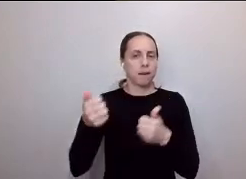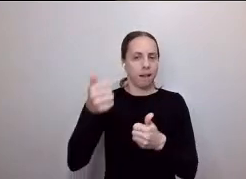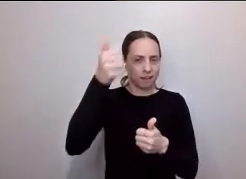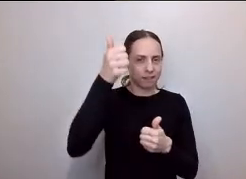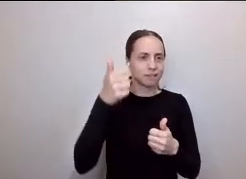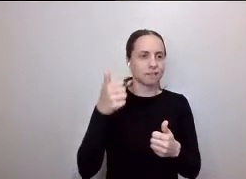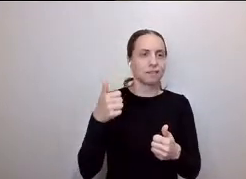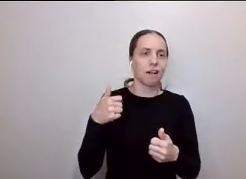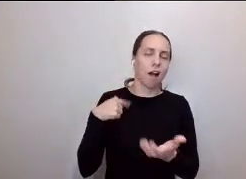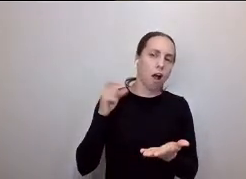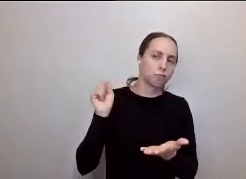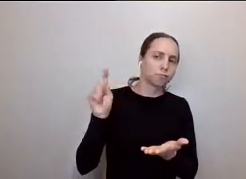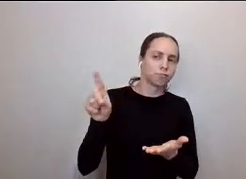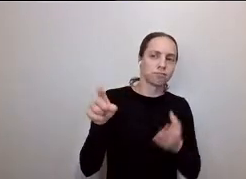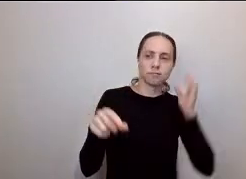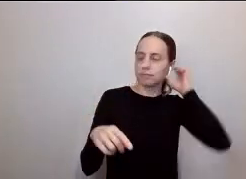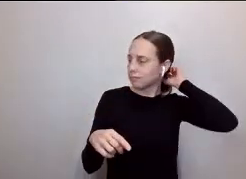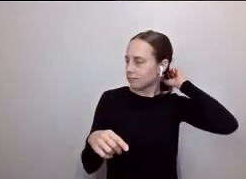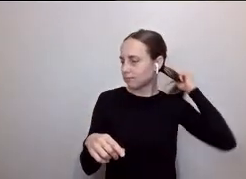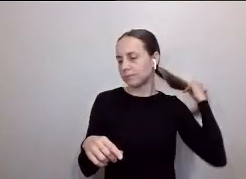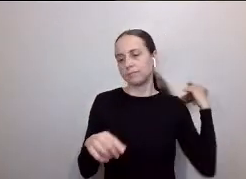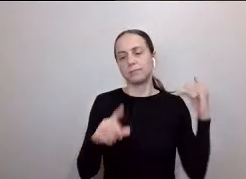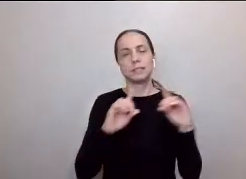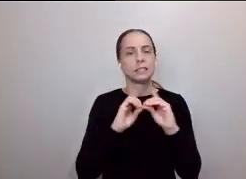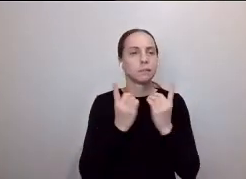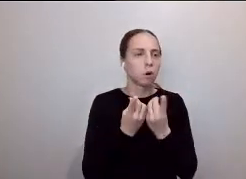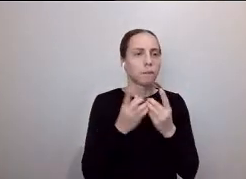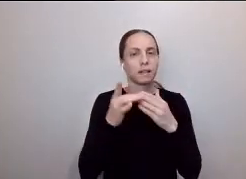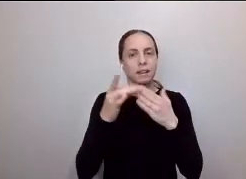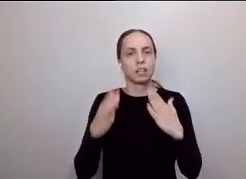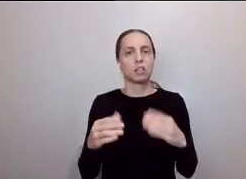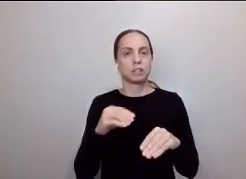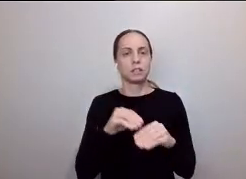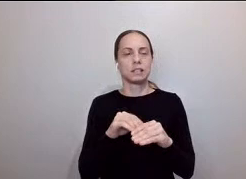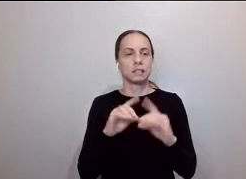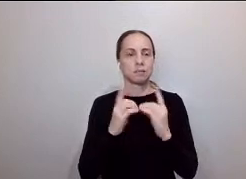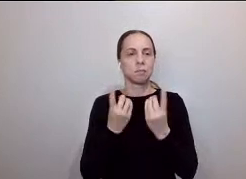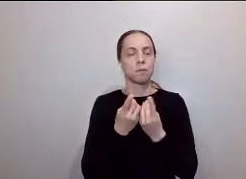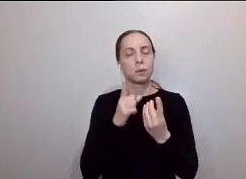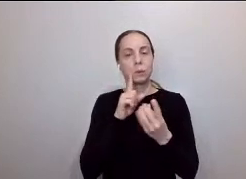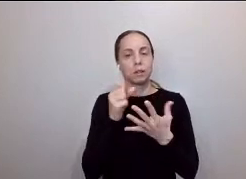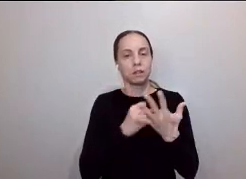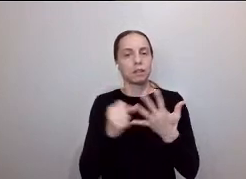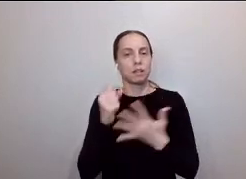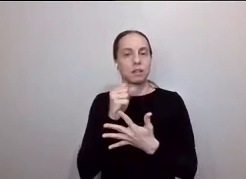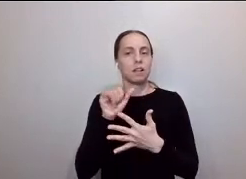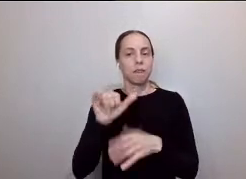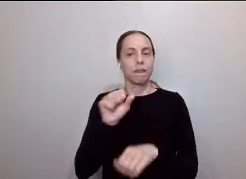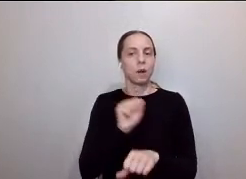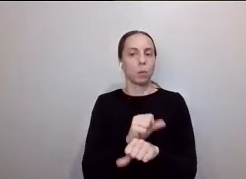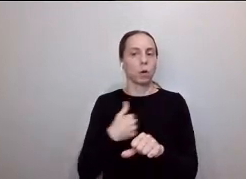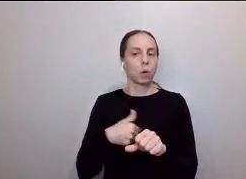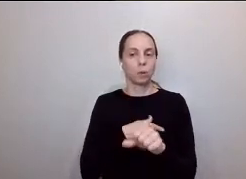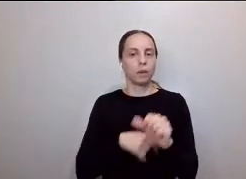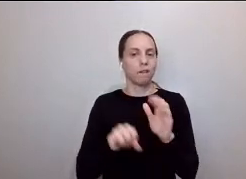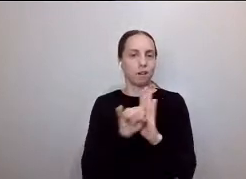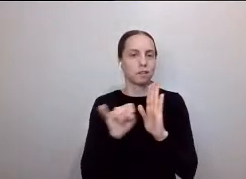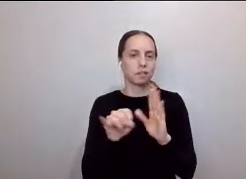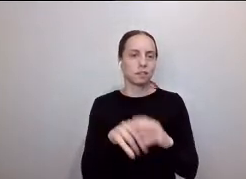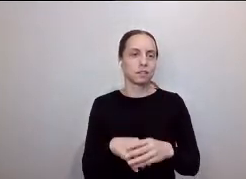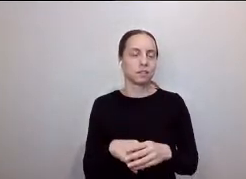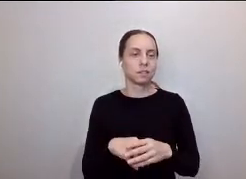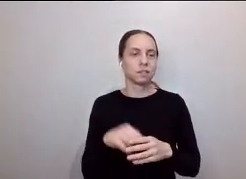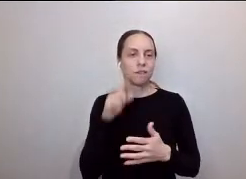our departments, our leaders in our departments, to really prioritize that work that we have identified as priorities through